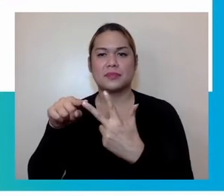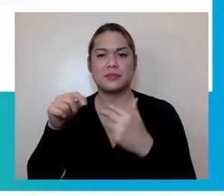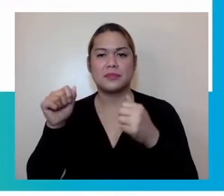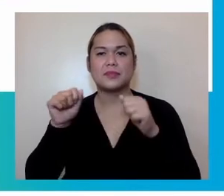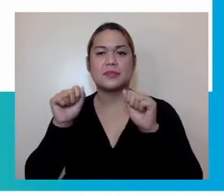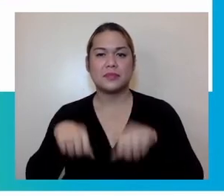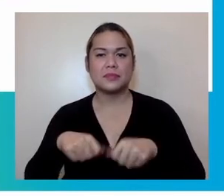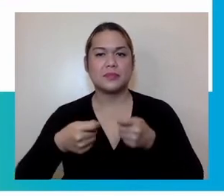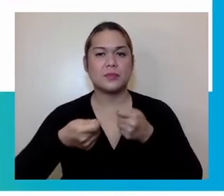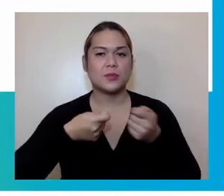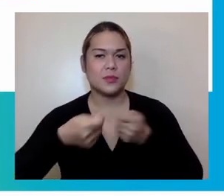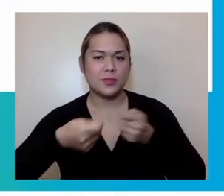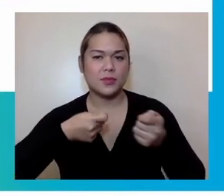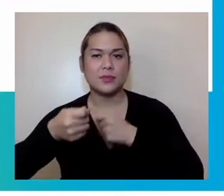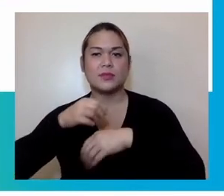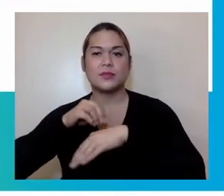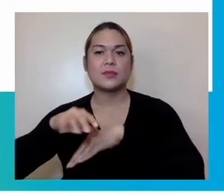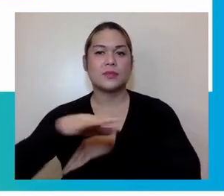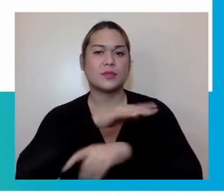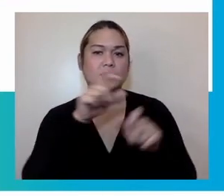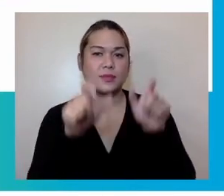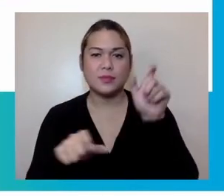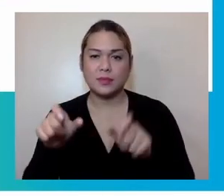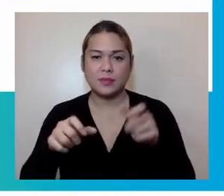Final remark.